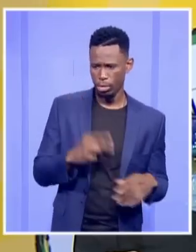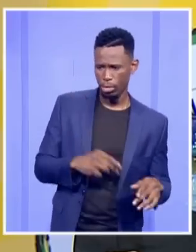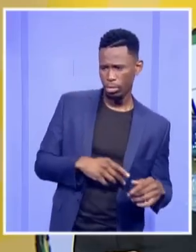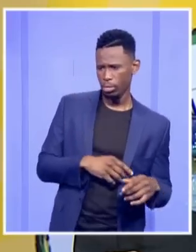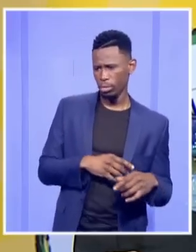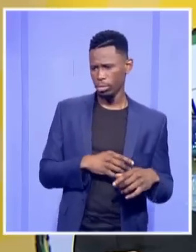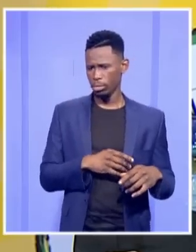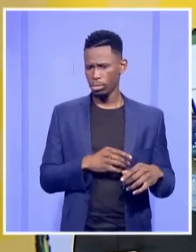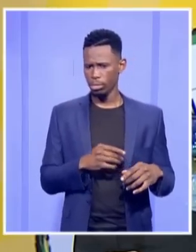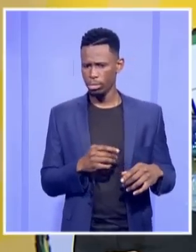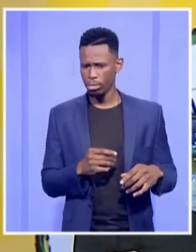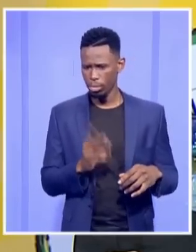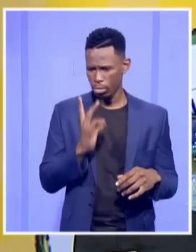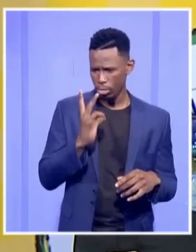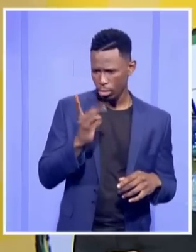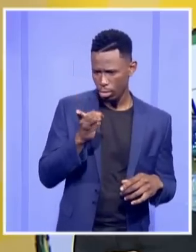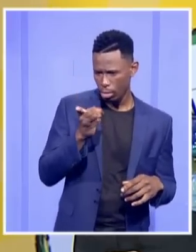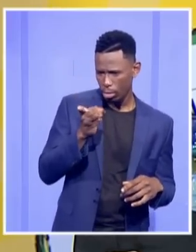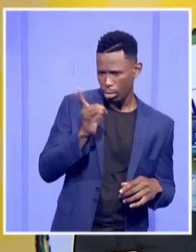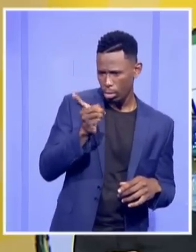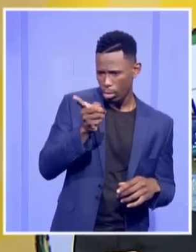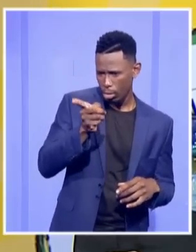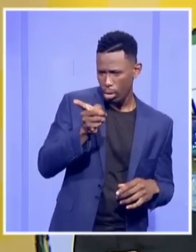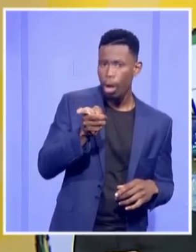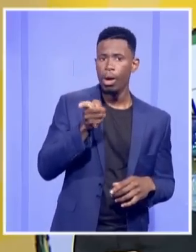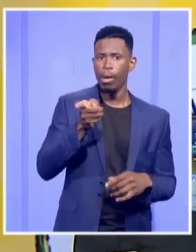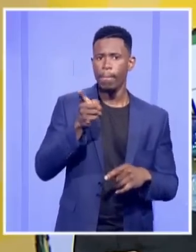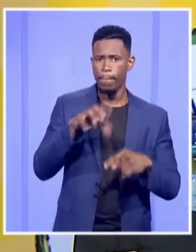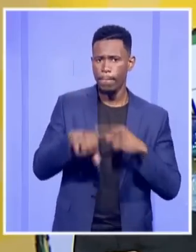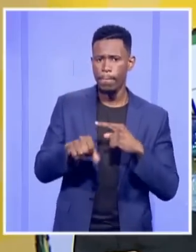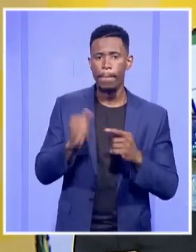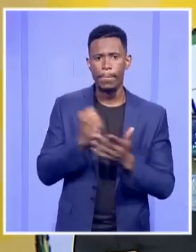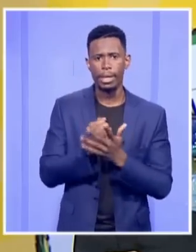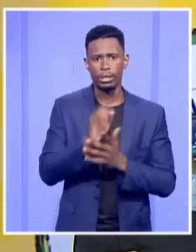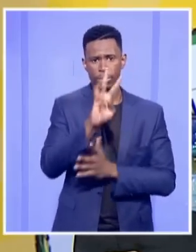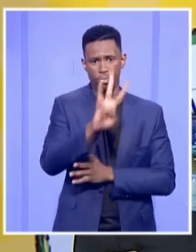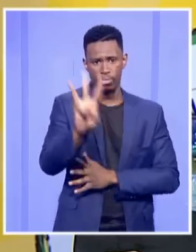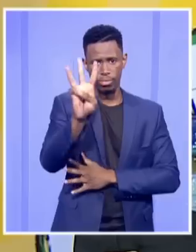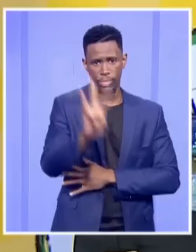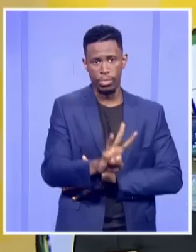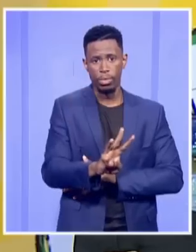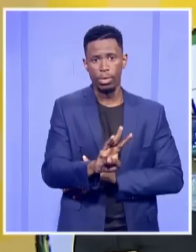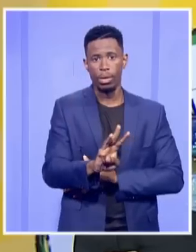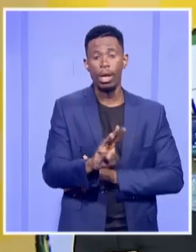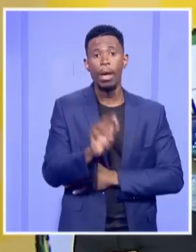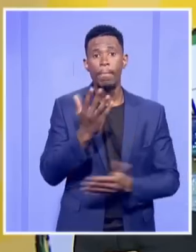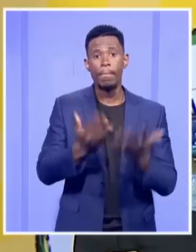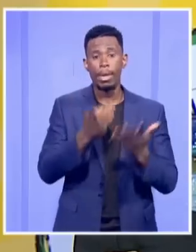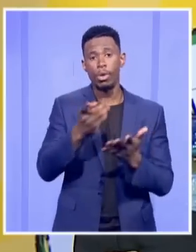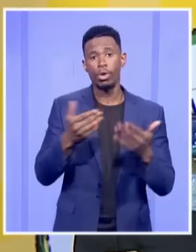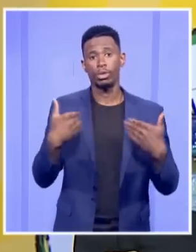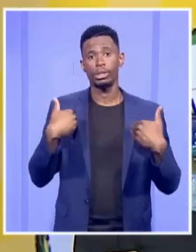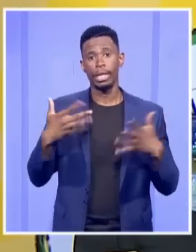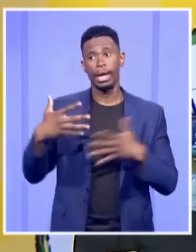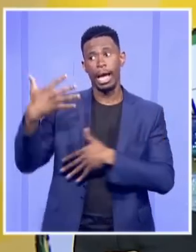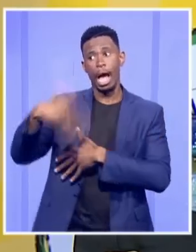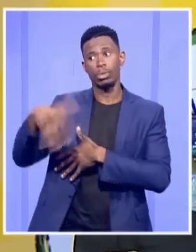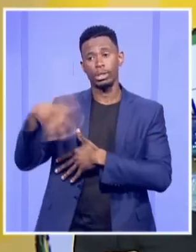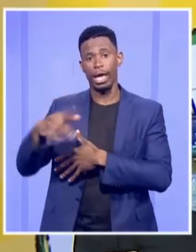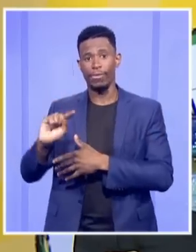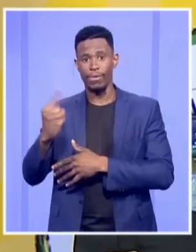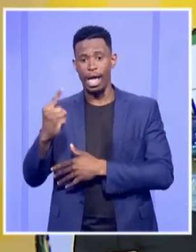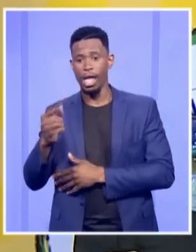things. So it's going to be very important. If you start elsewhere, just make sure you walk straight.